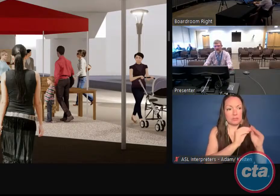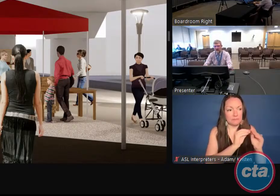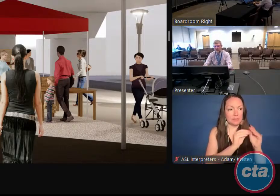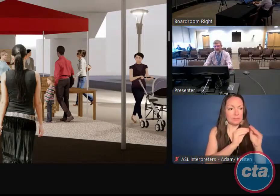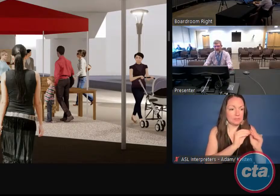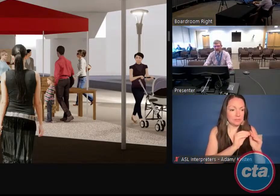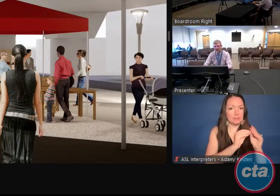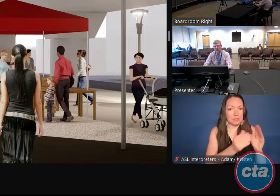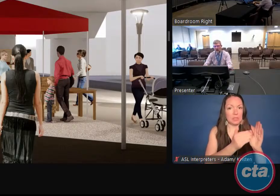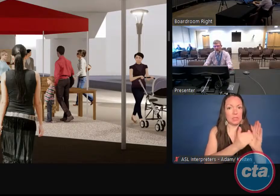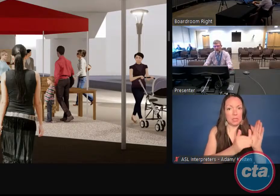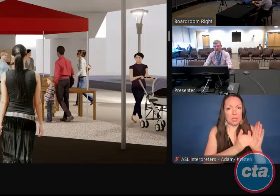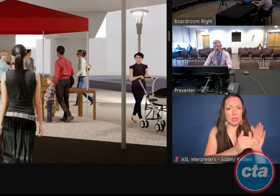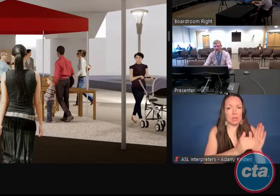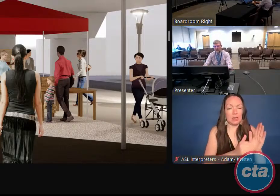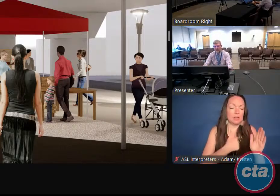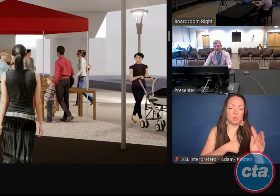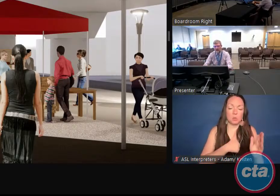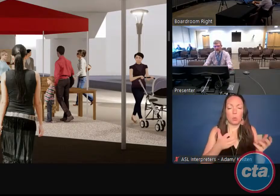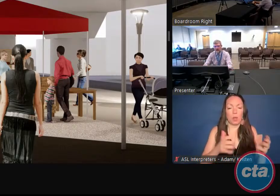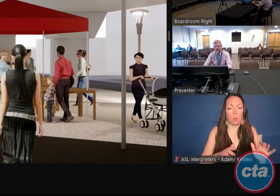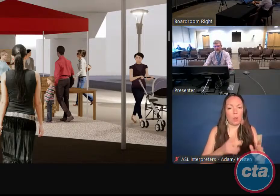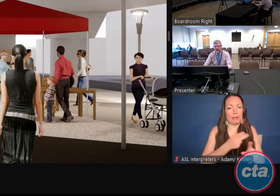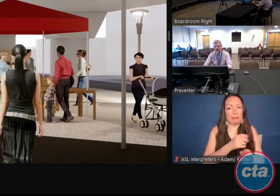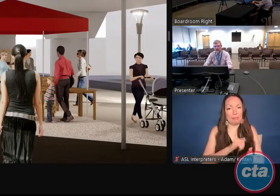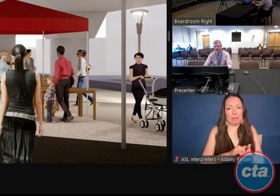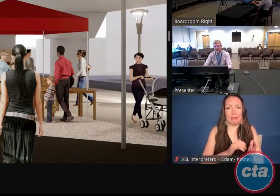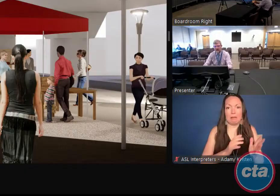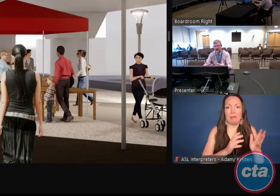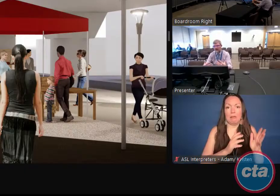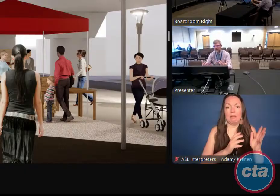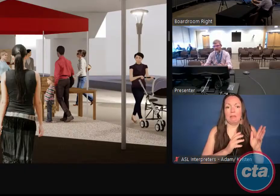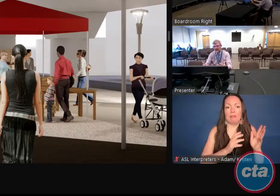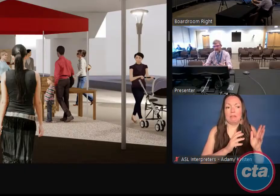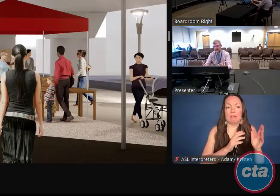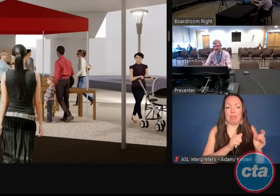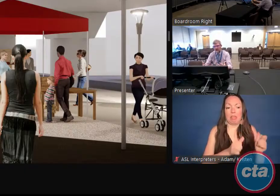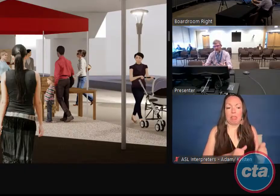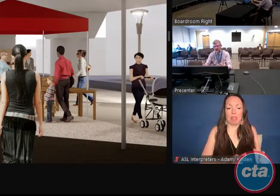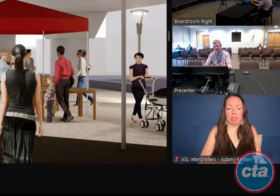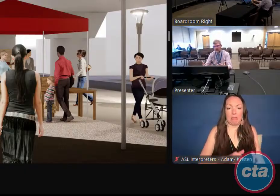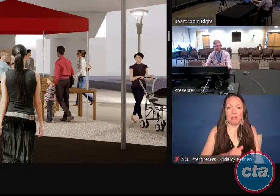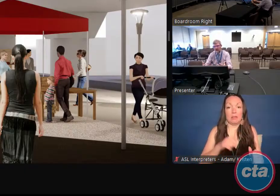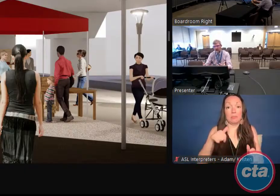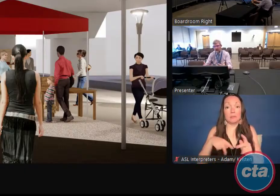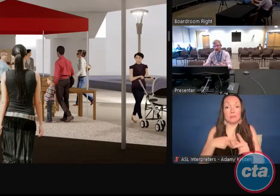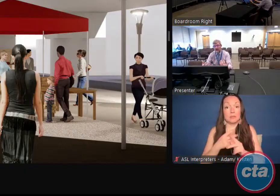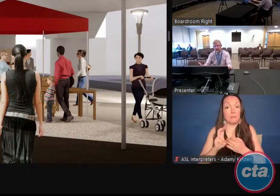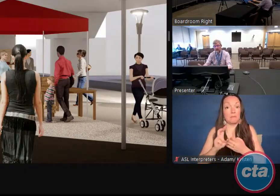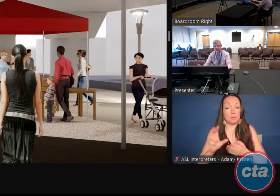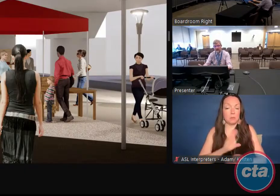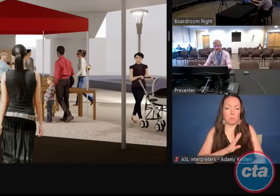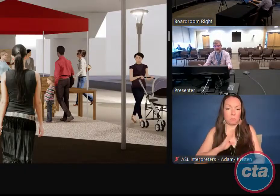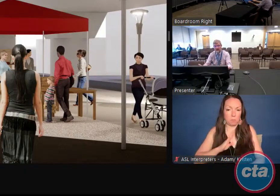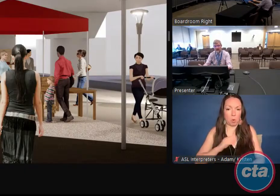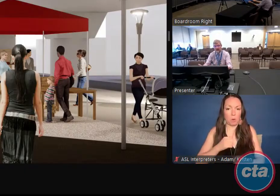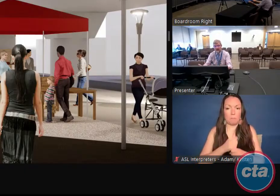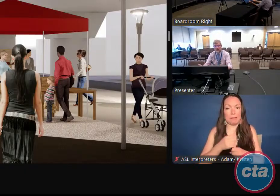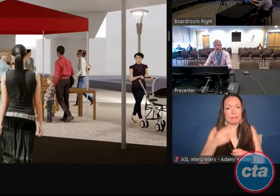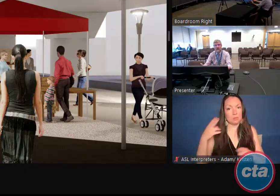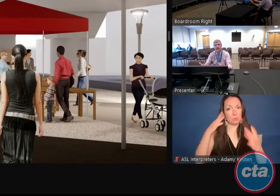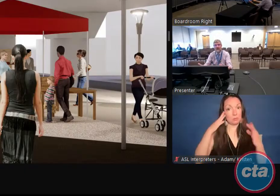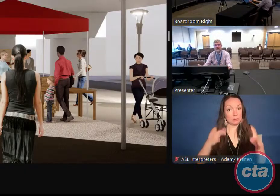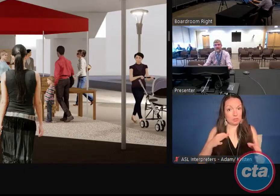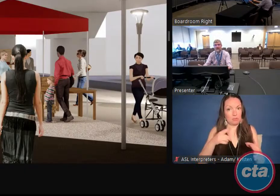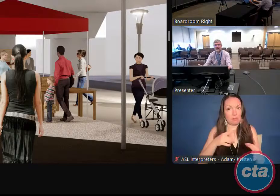And we did not want to walk away with that in this type of investment. And so the board made kind of a really historic decision to not only